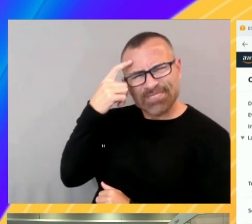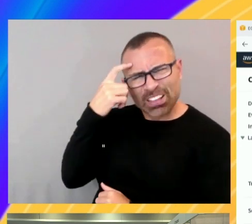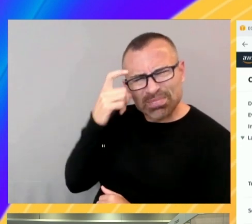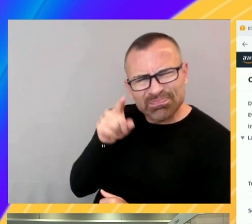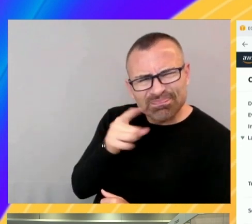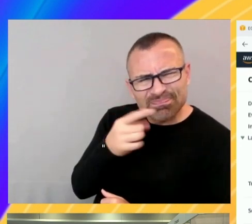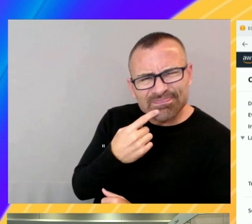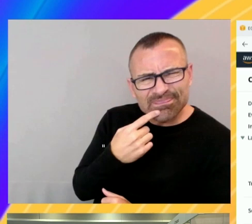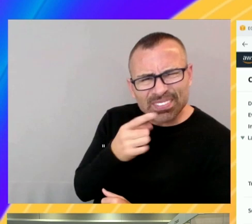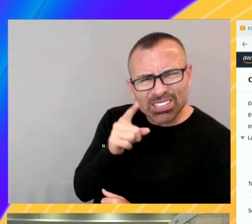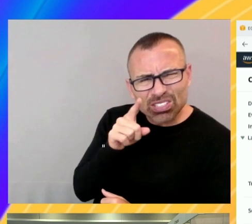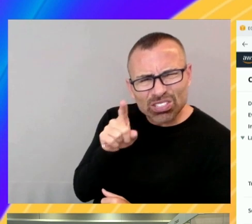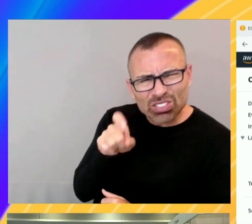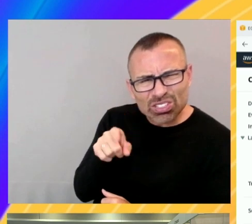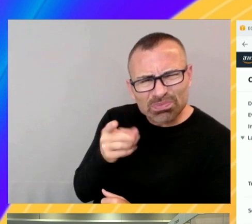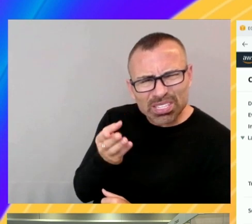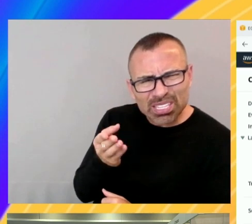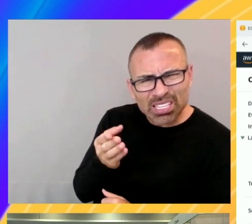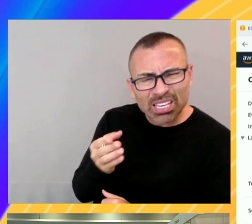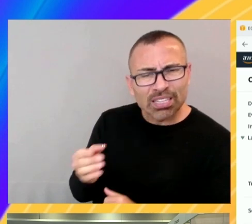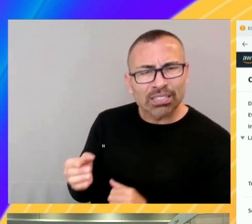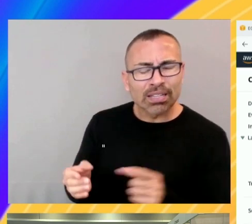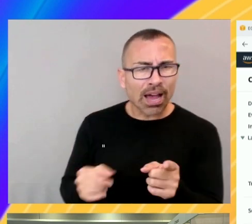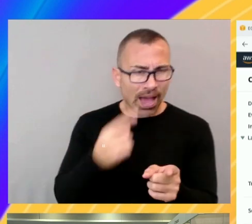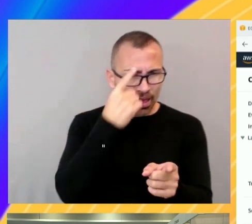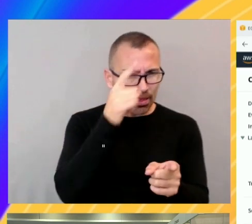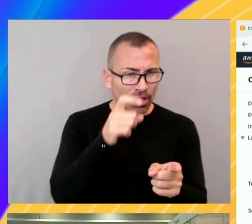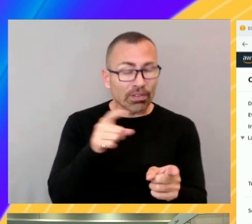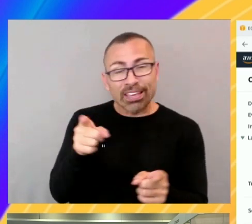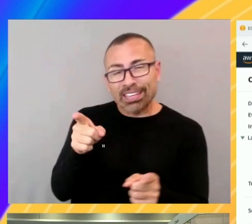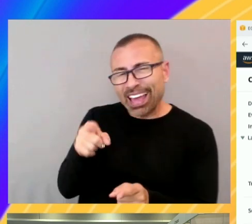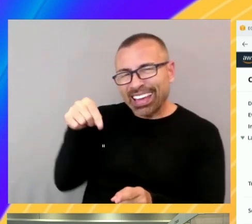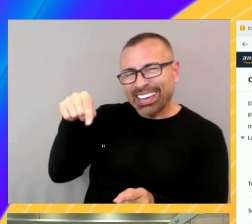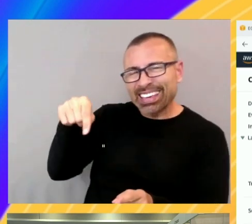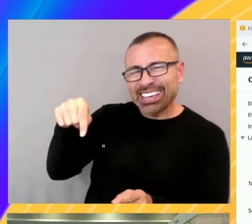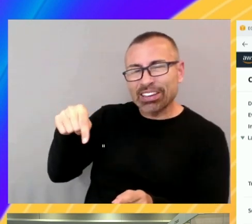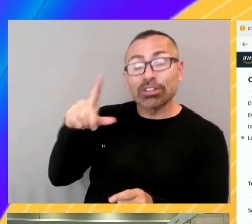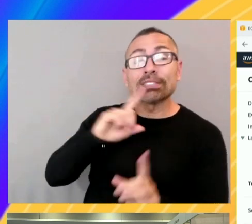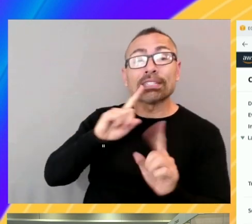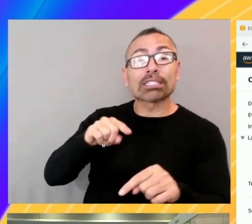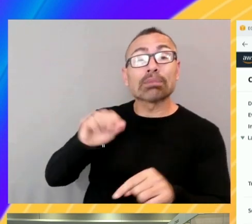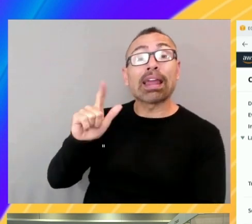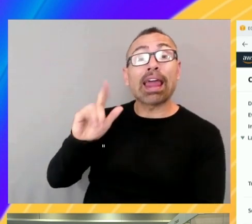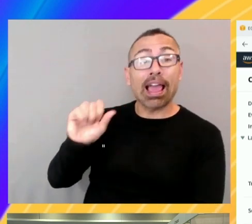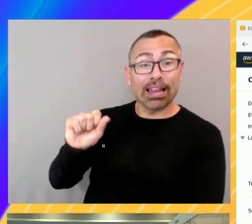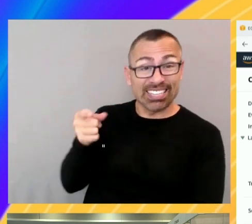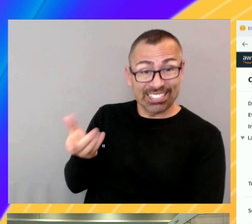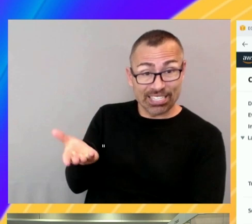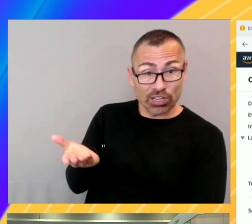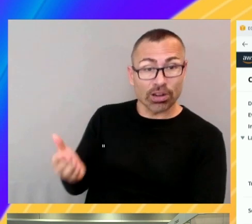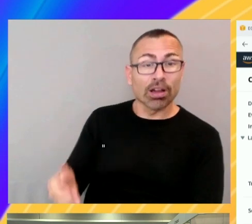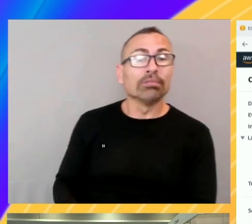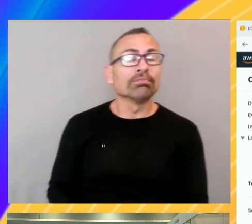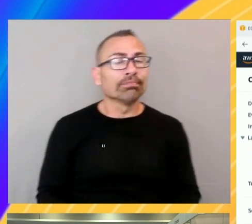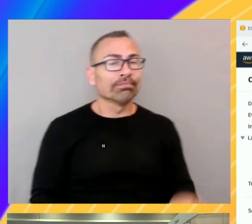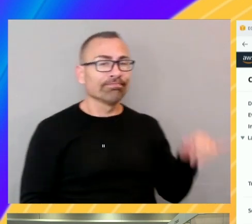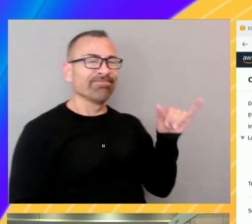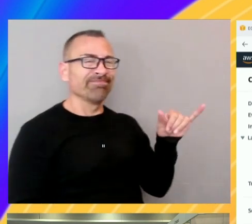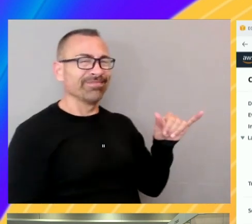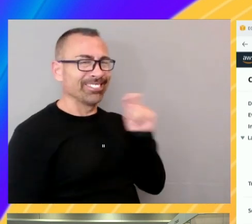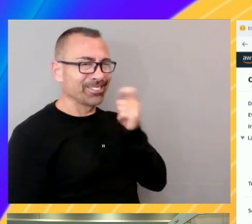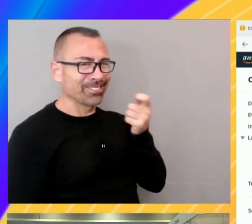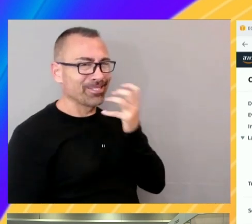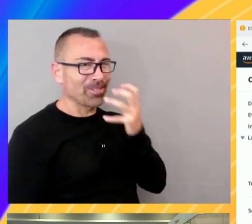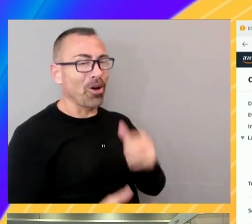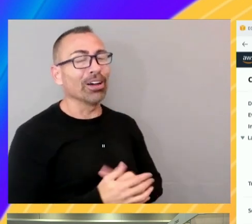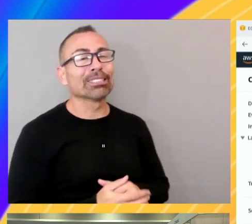I think you have. Yeah, they're in this command alias here. Okay, cool, yeah. Awesome. So, and this is where you can actually leverage the power of the SQL